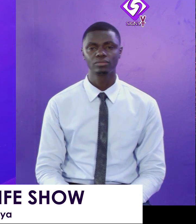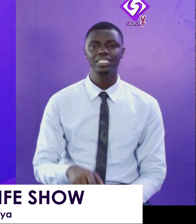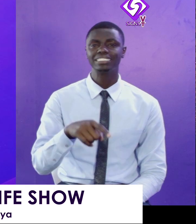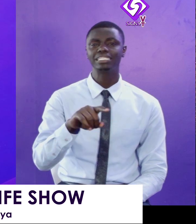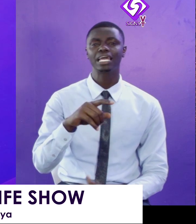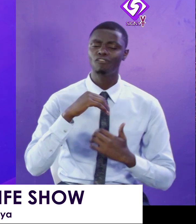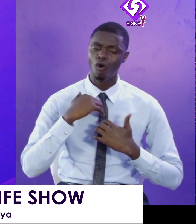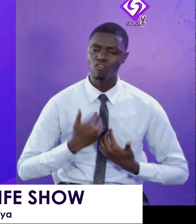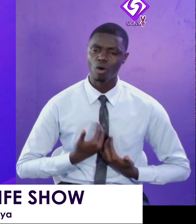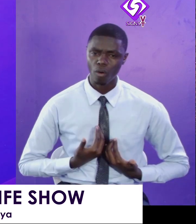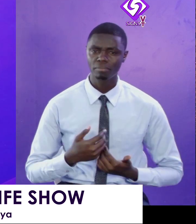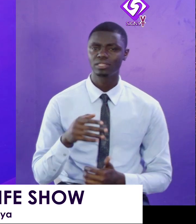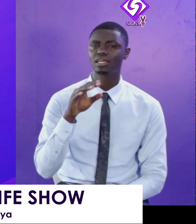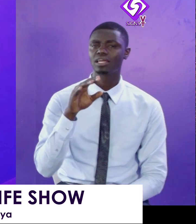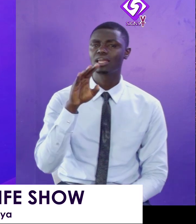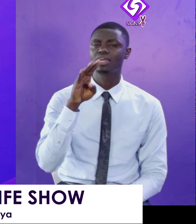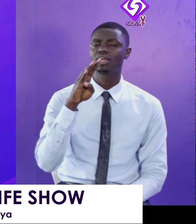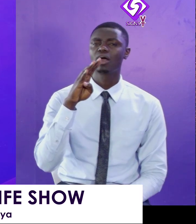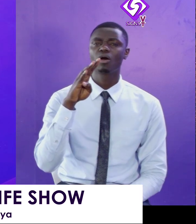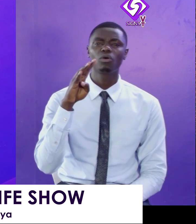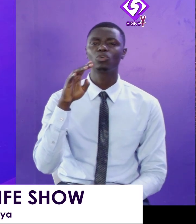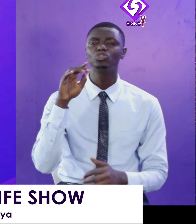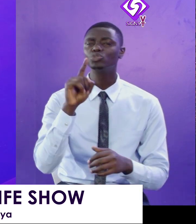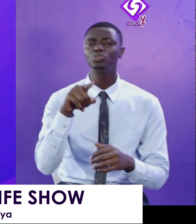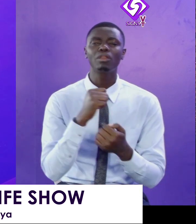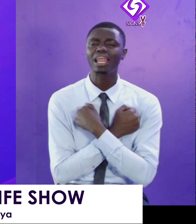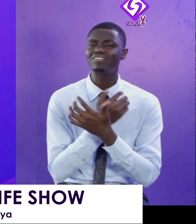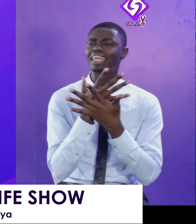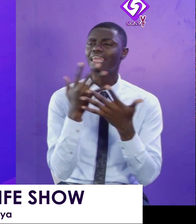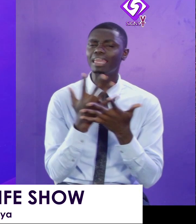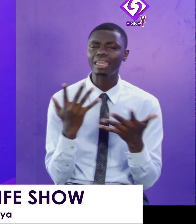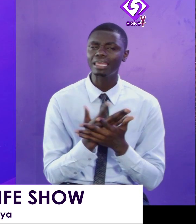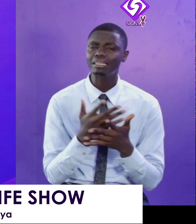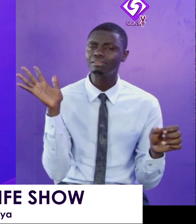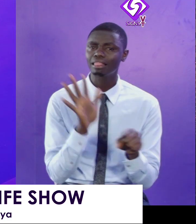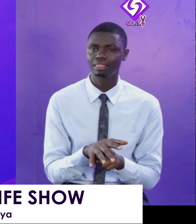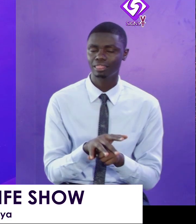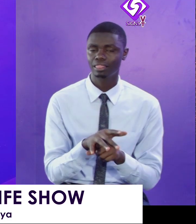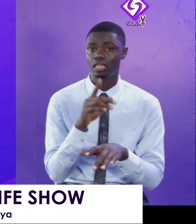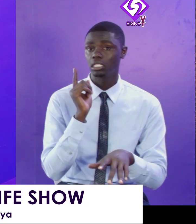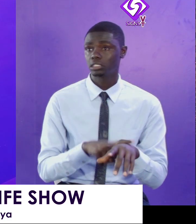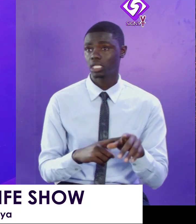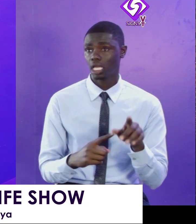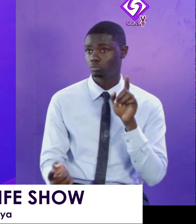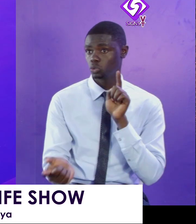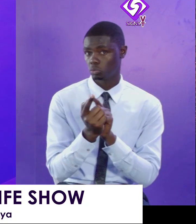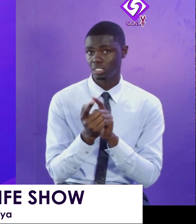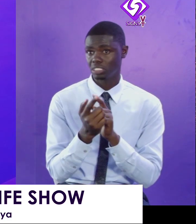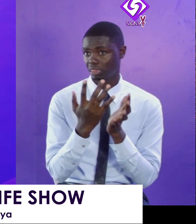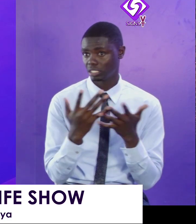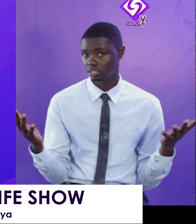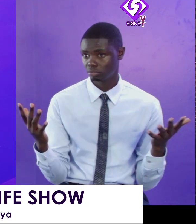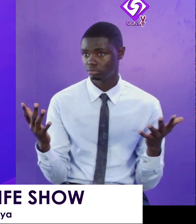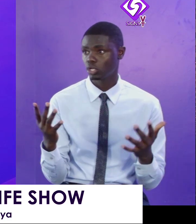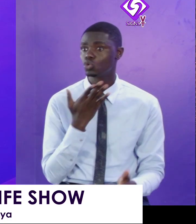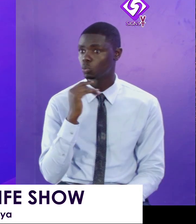overwhelmed by love of some products? That when you come across a phone, you always want another one and